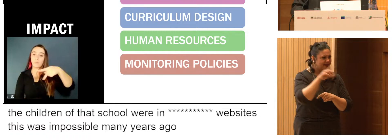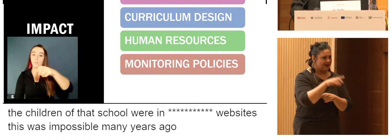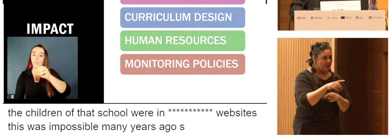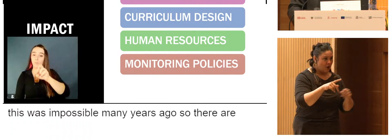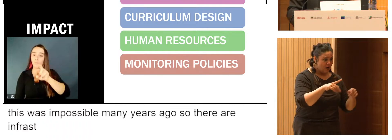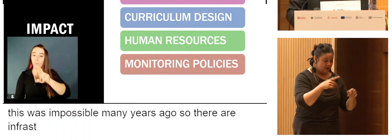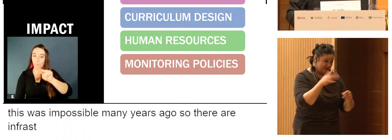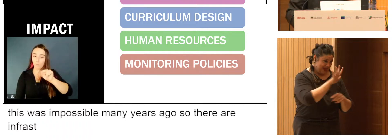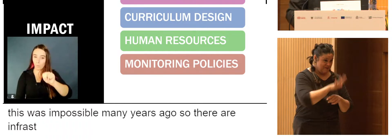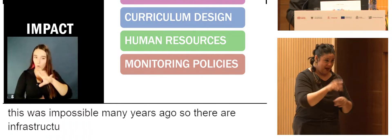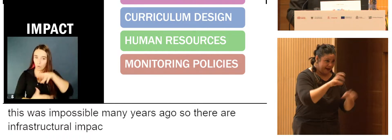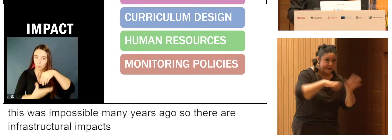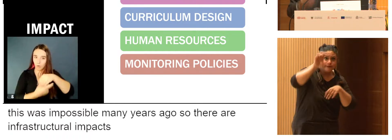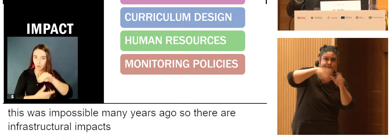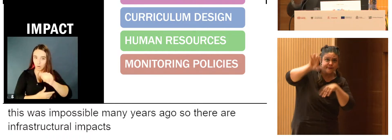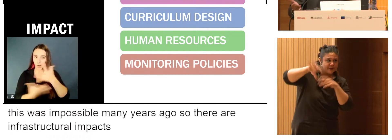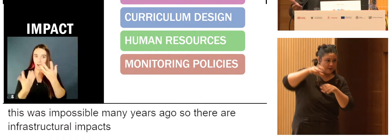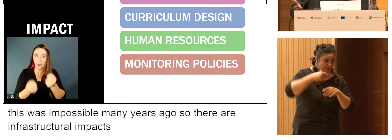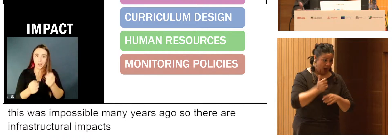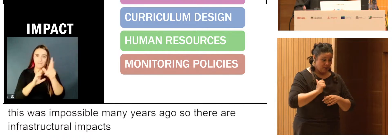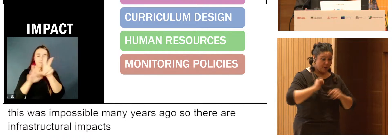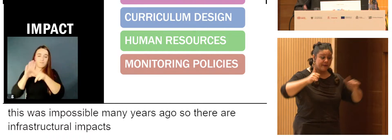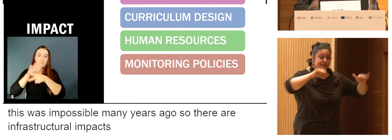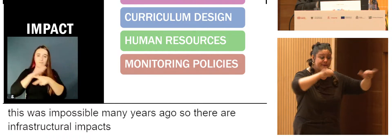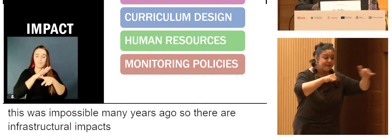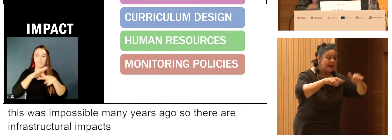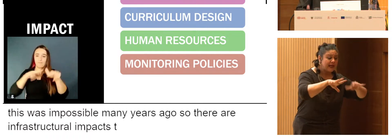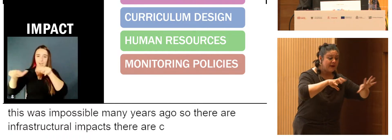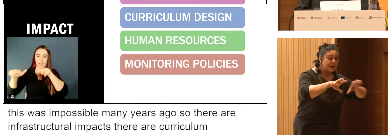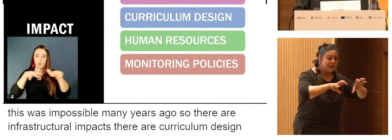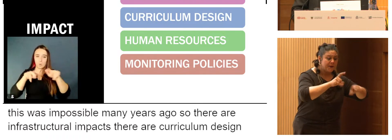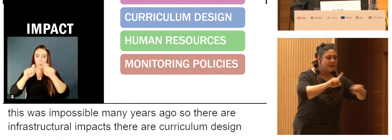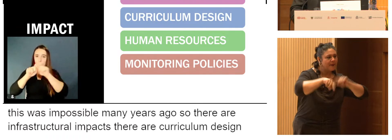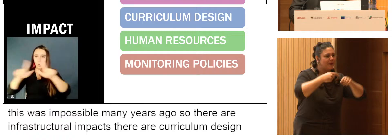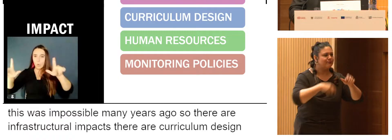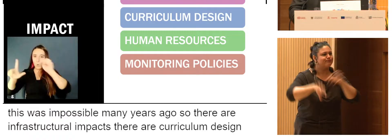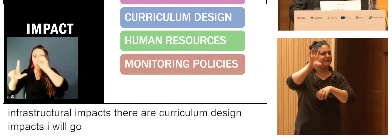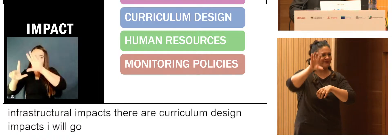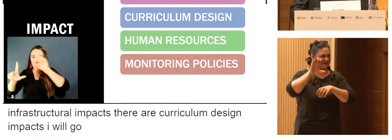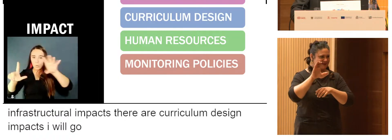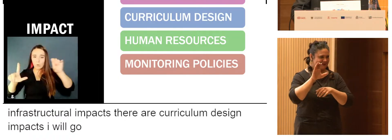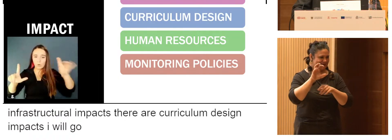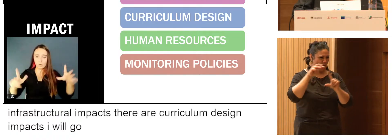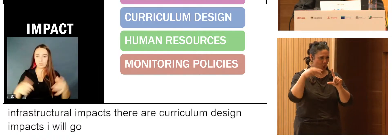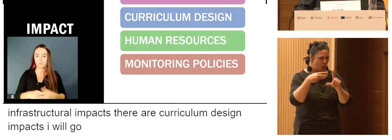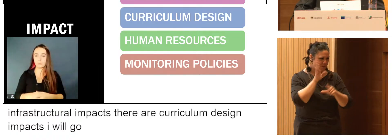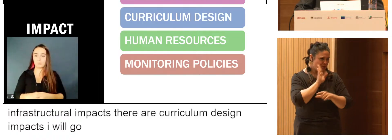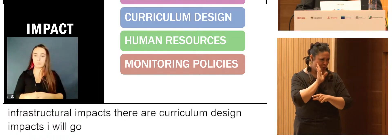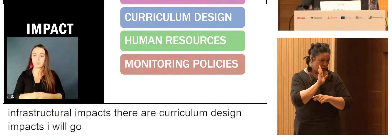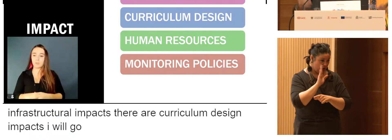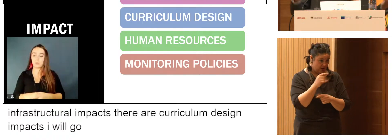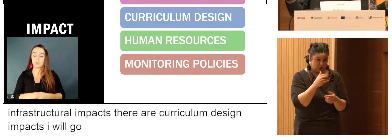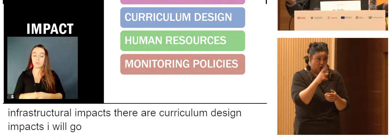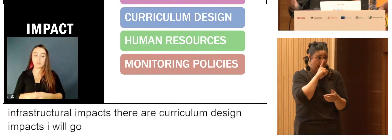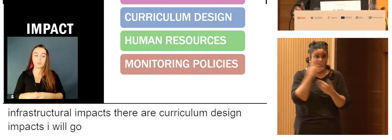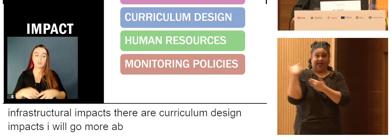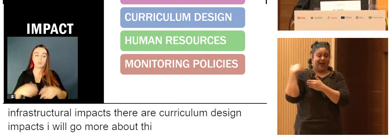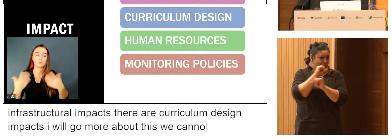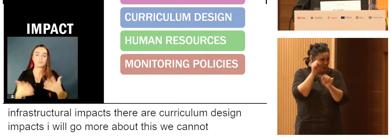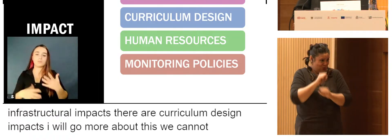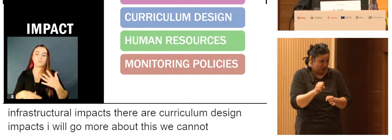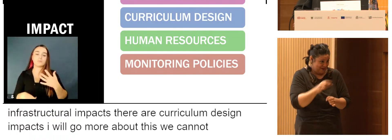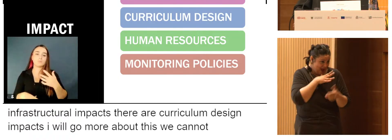infrastructural impacts. There are curriculum design impacts. I will go more about this. We cannot talk